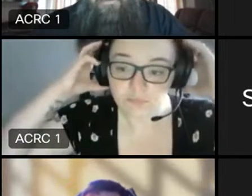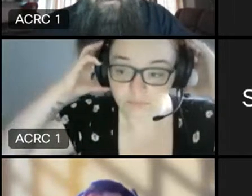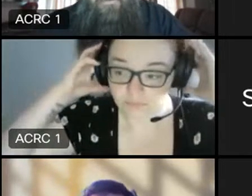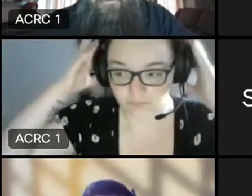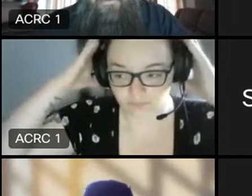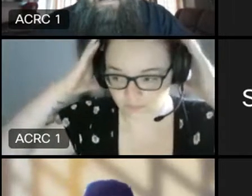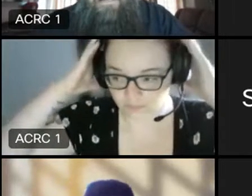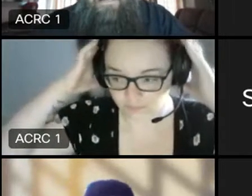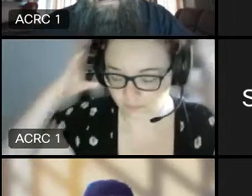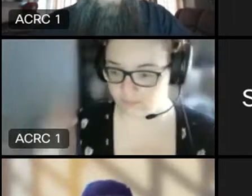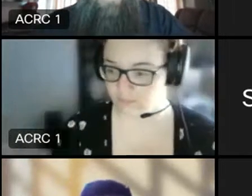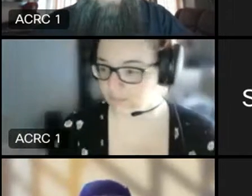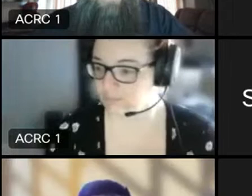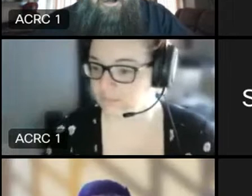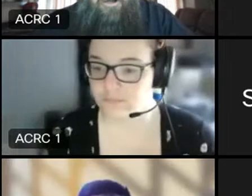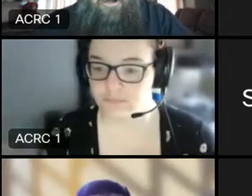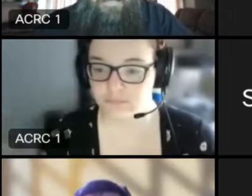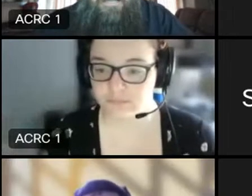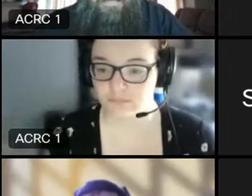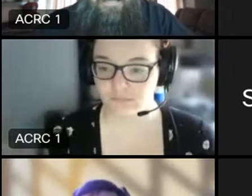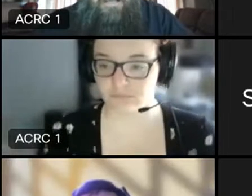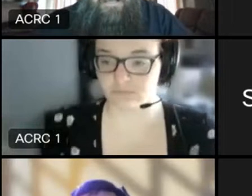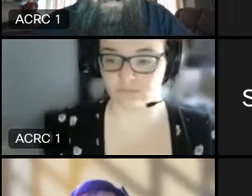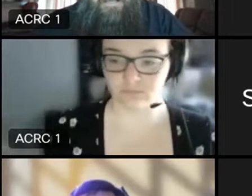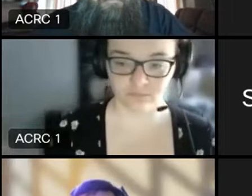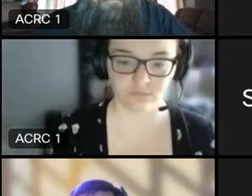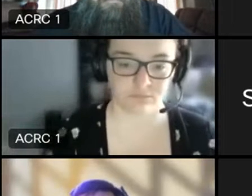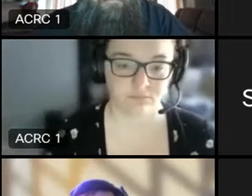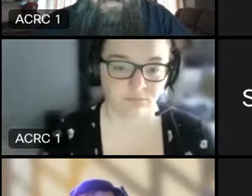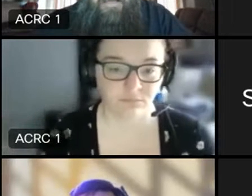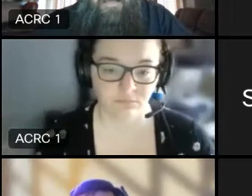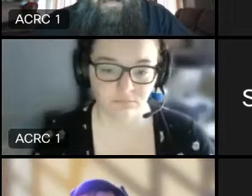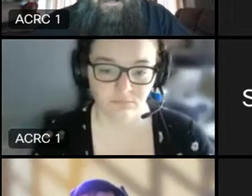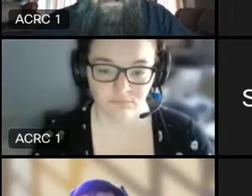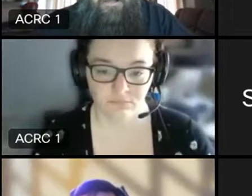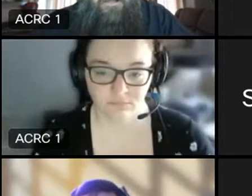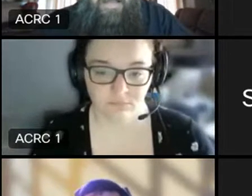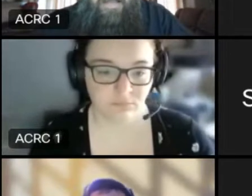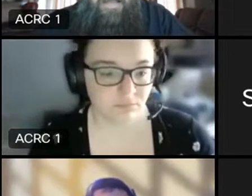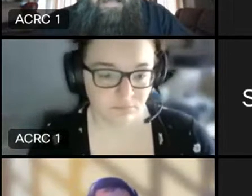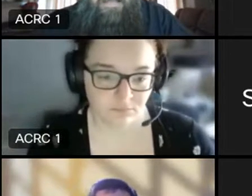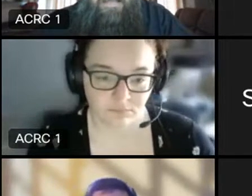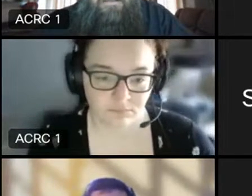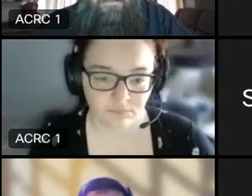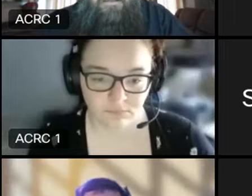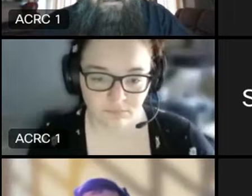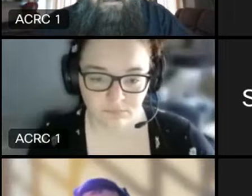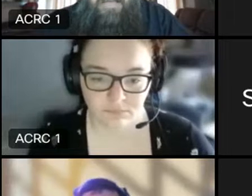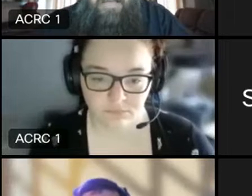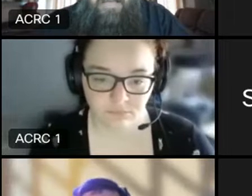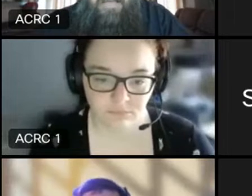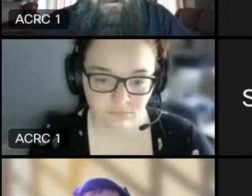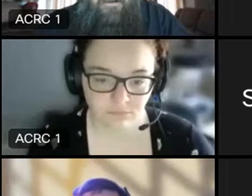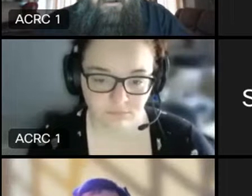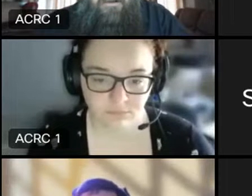felt the crunch of that. And only now are we starting to kind of build up and hopefully are going to be retaining some of all these new